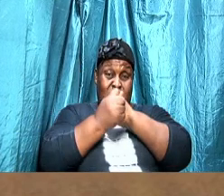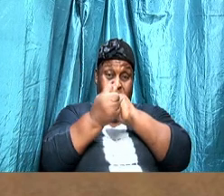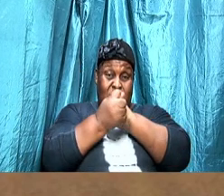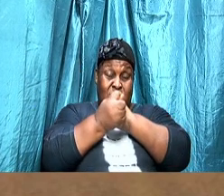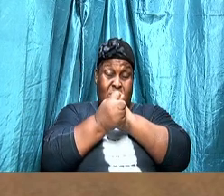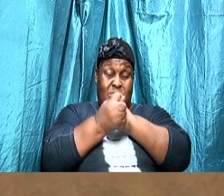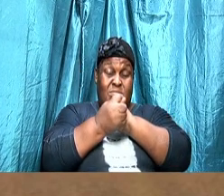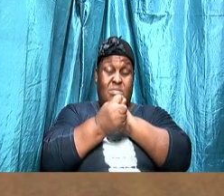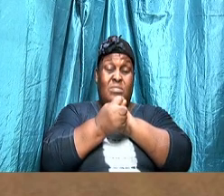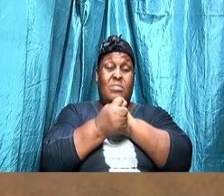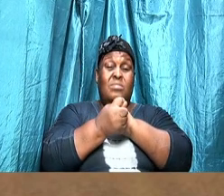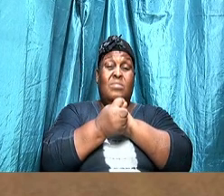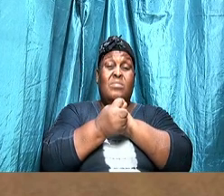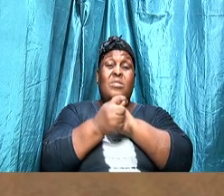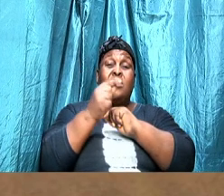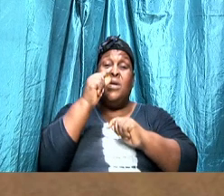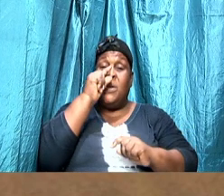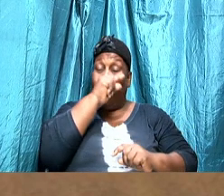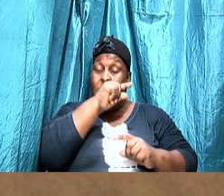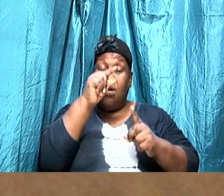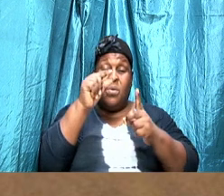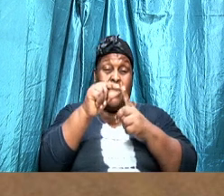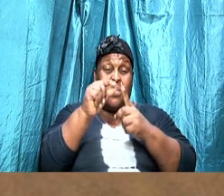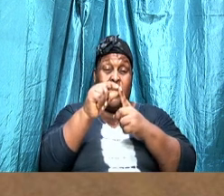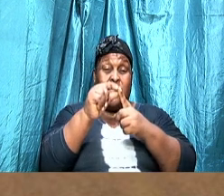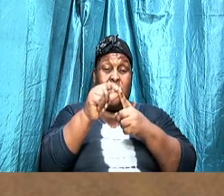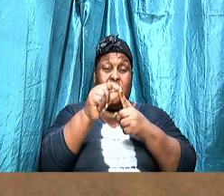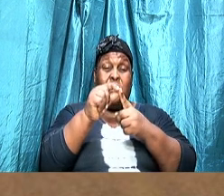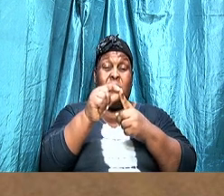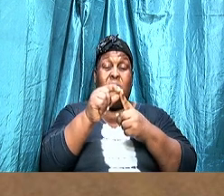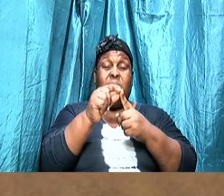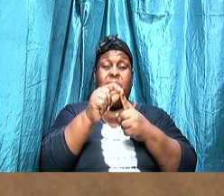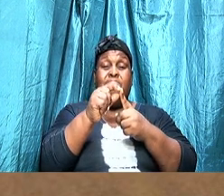from the Greek word,